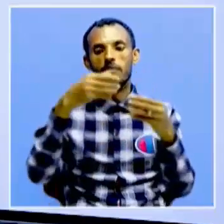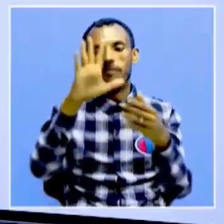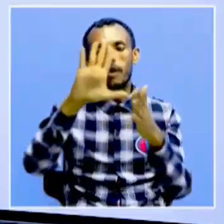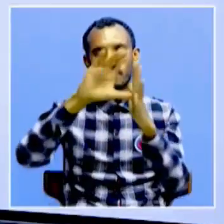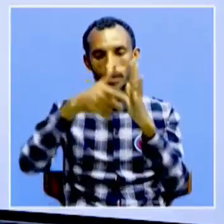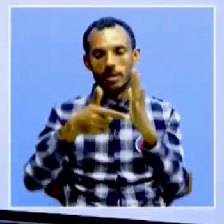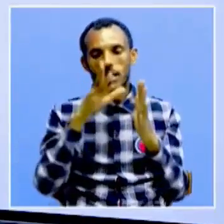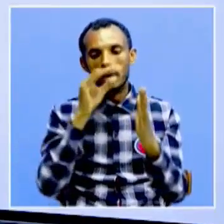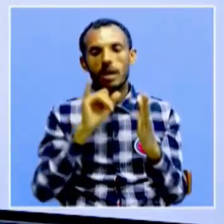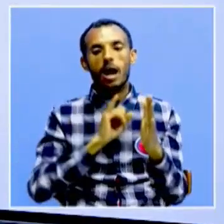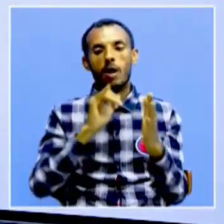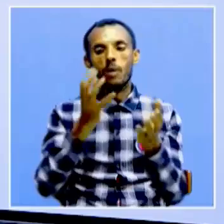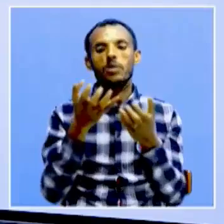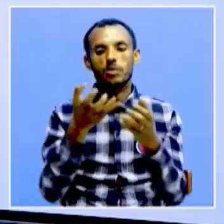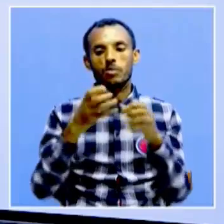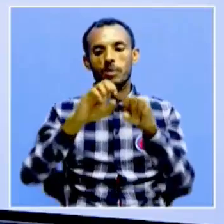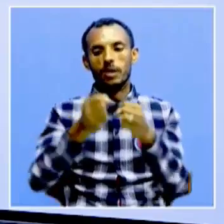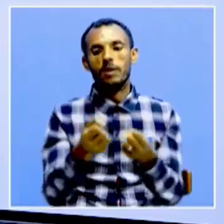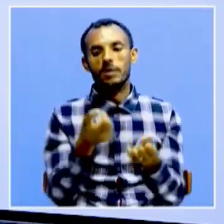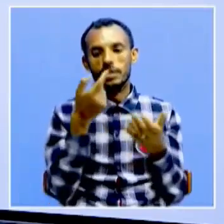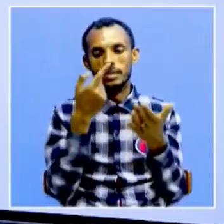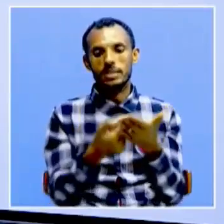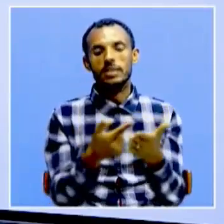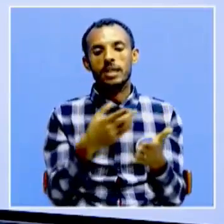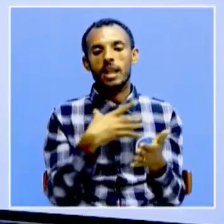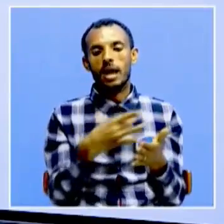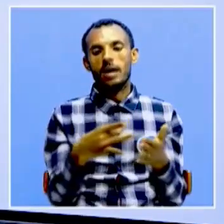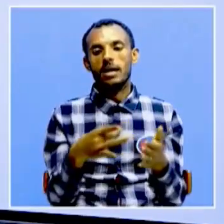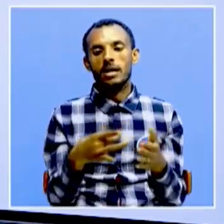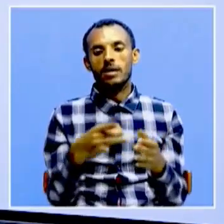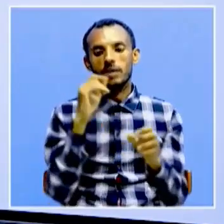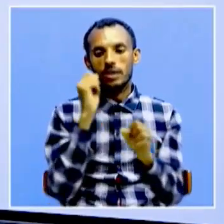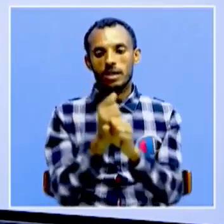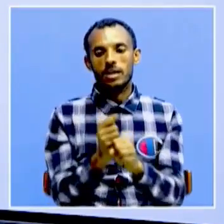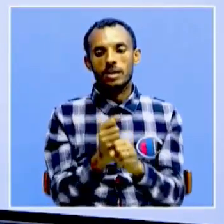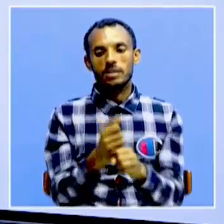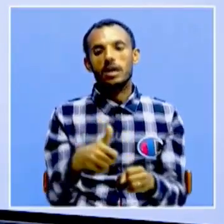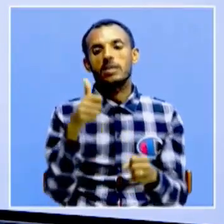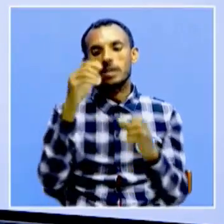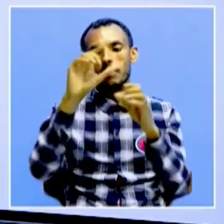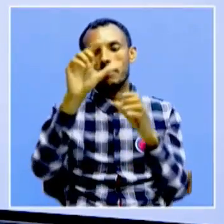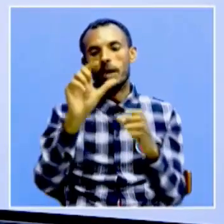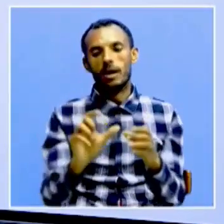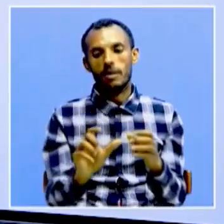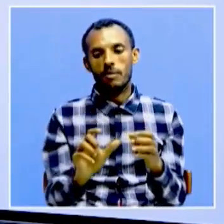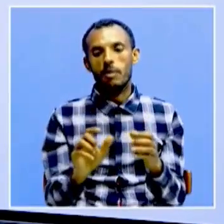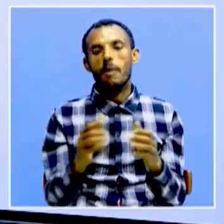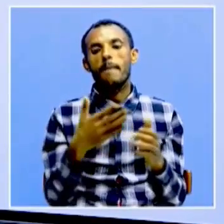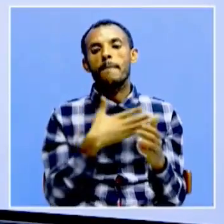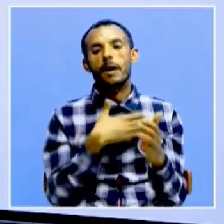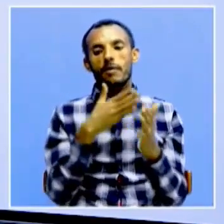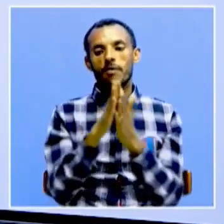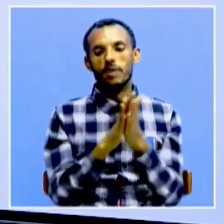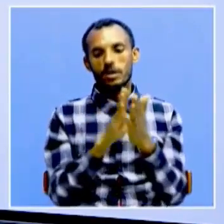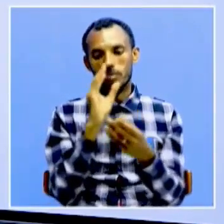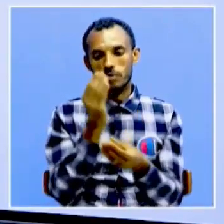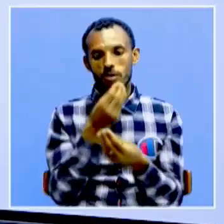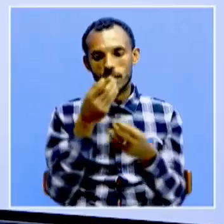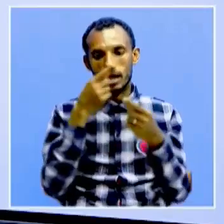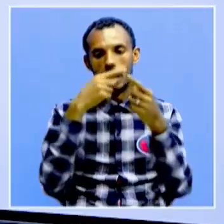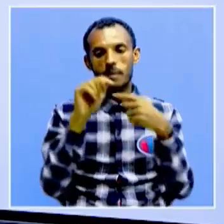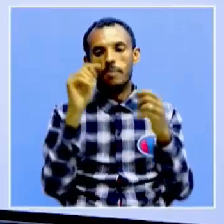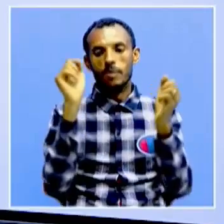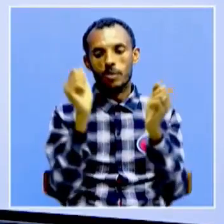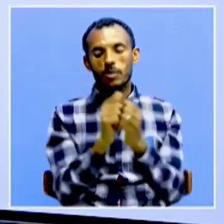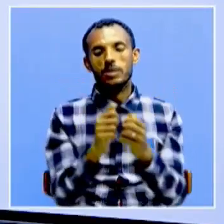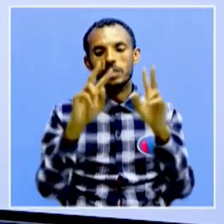minutes, and I want you to break down, just like what we have done with the other paragraph of my favorite food. So come up with